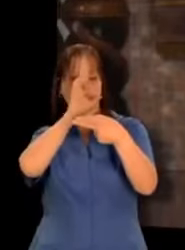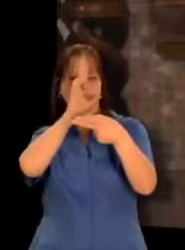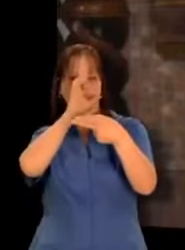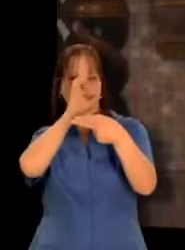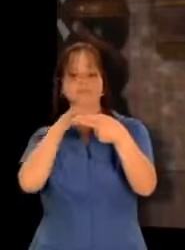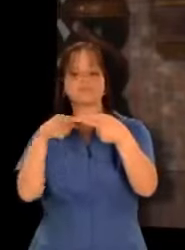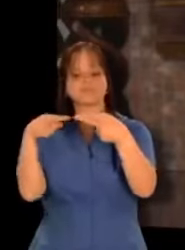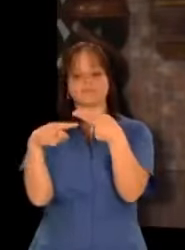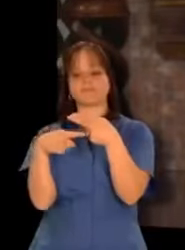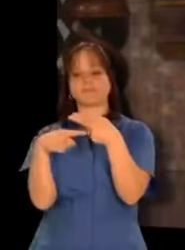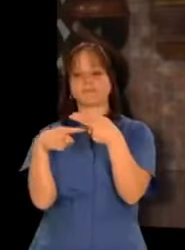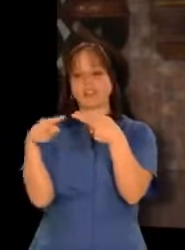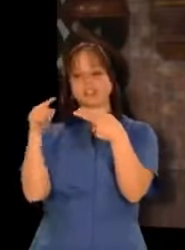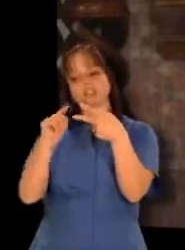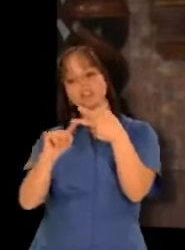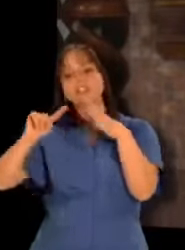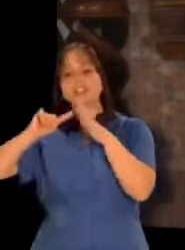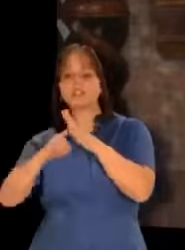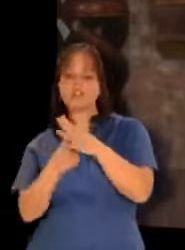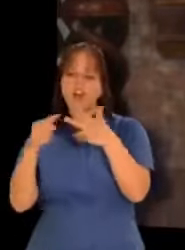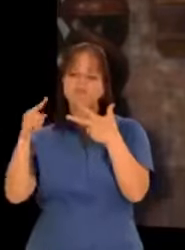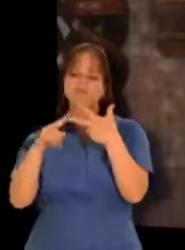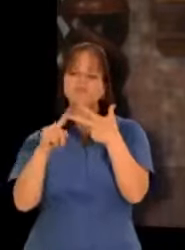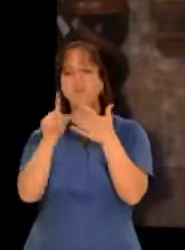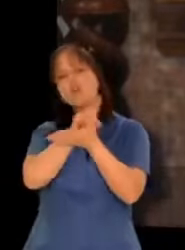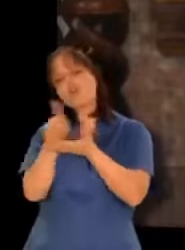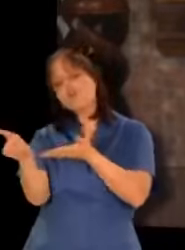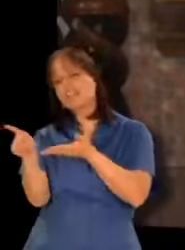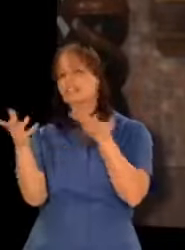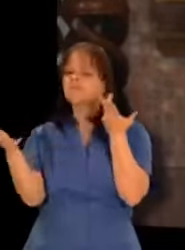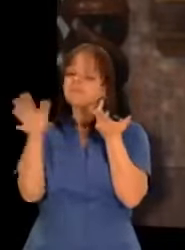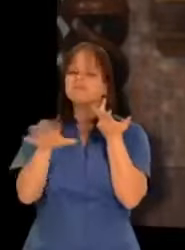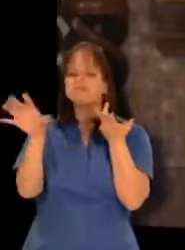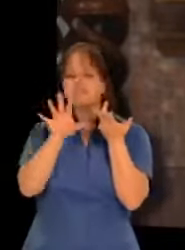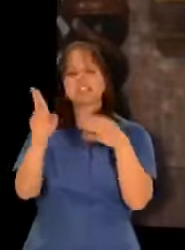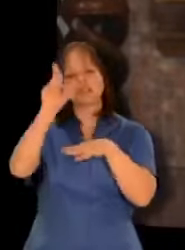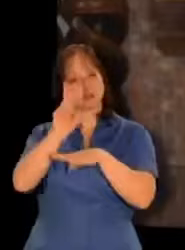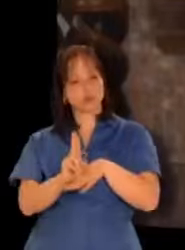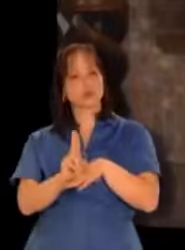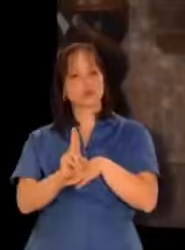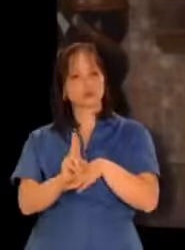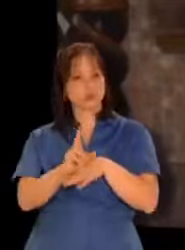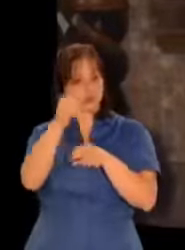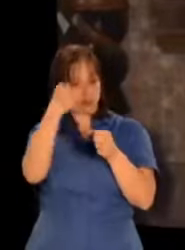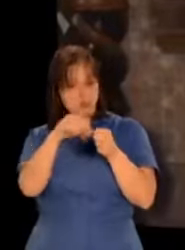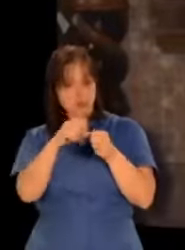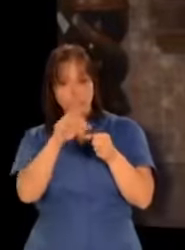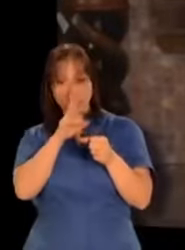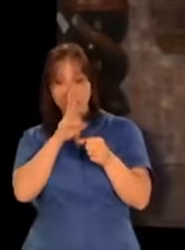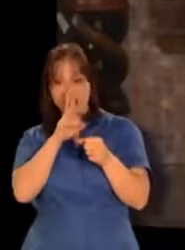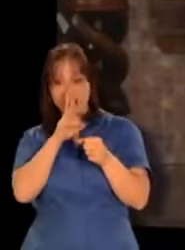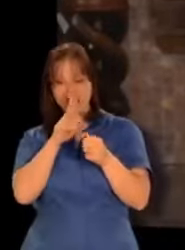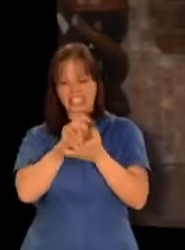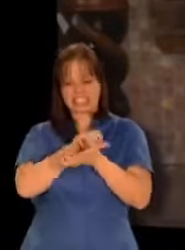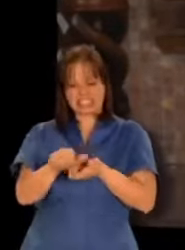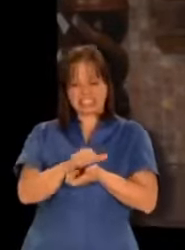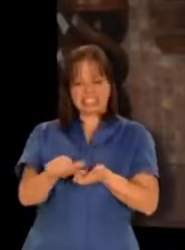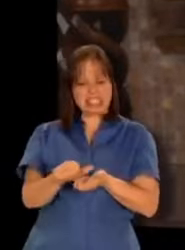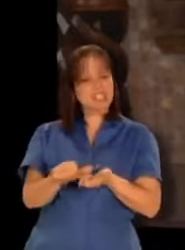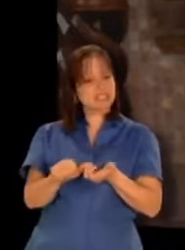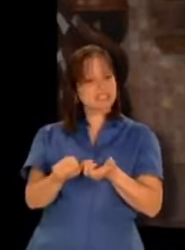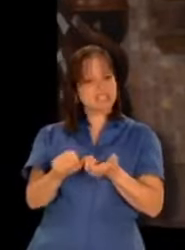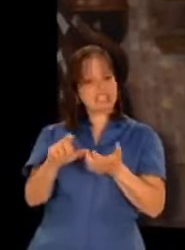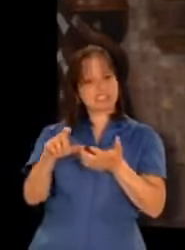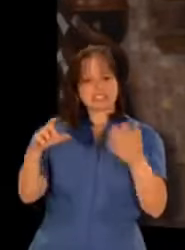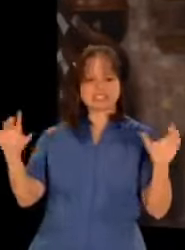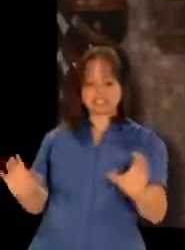can start on the 8.5 for a week or so. And that way get used to the water, because remember, the water has the ability to cleanse and detoxify the